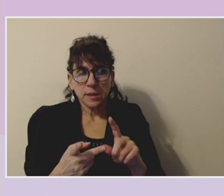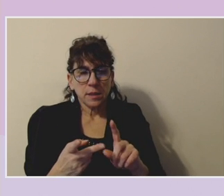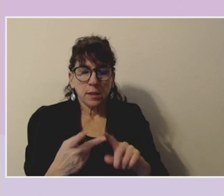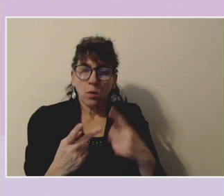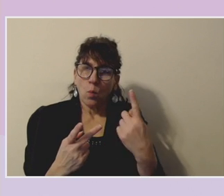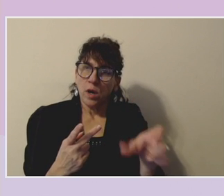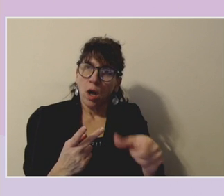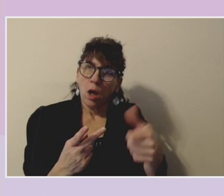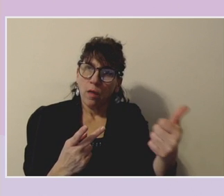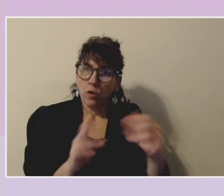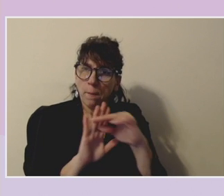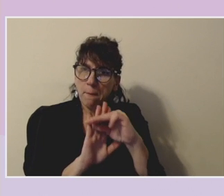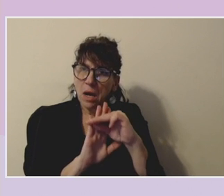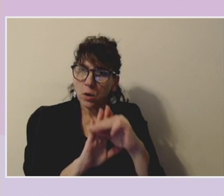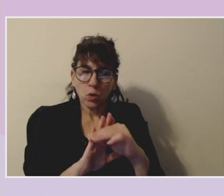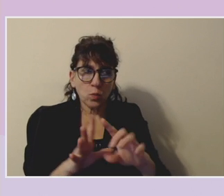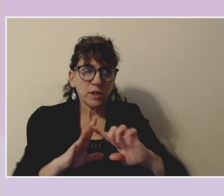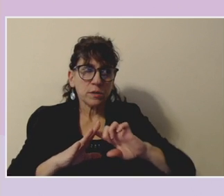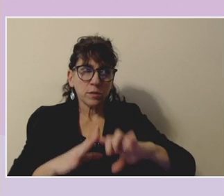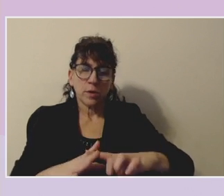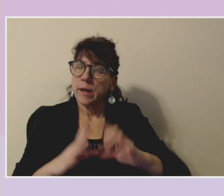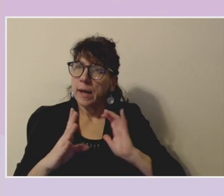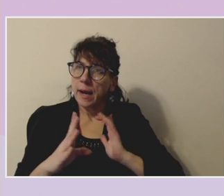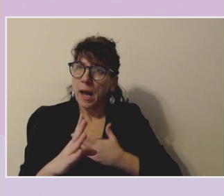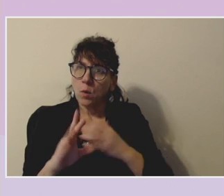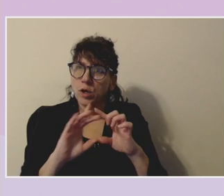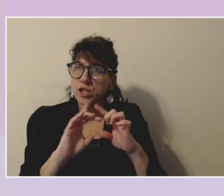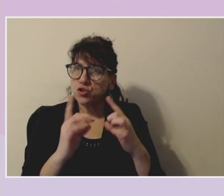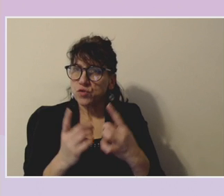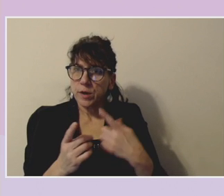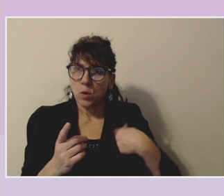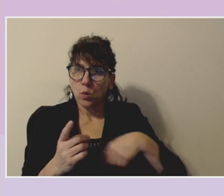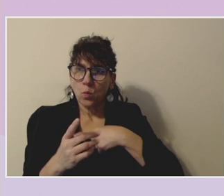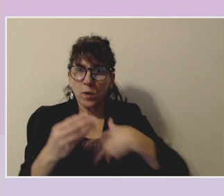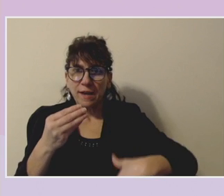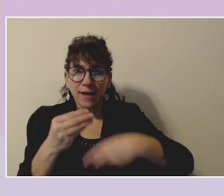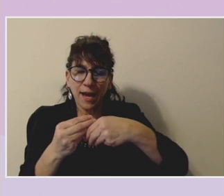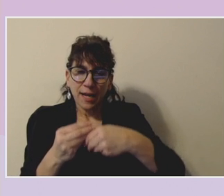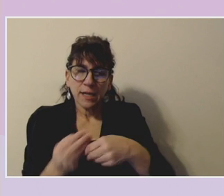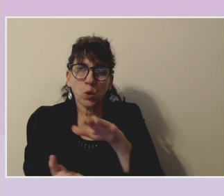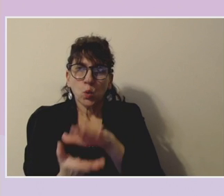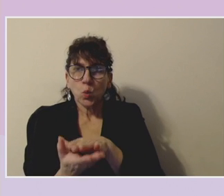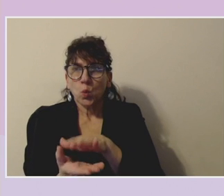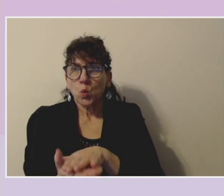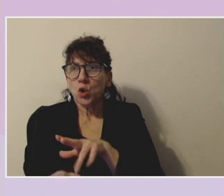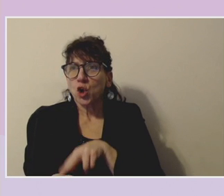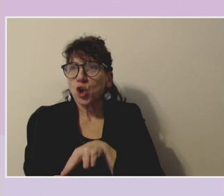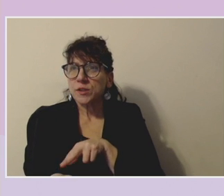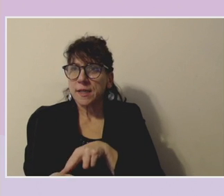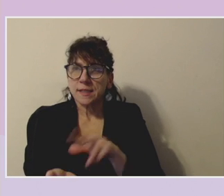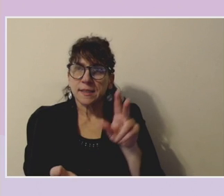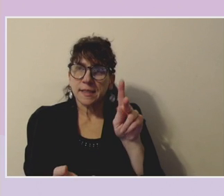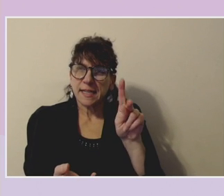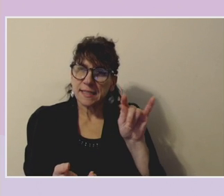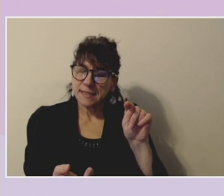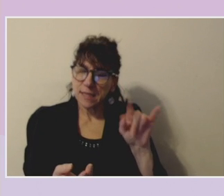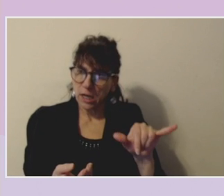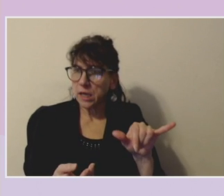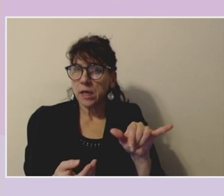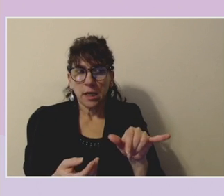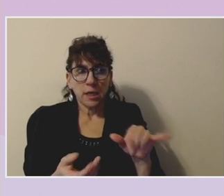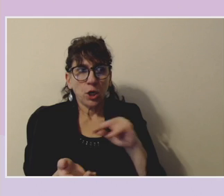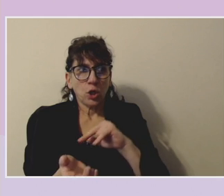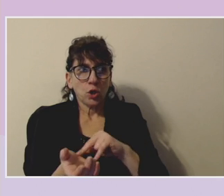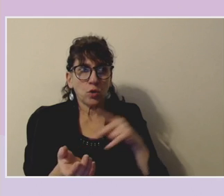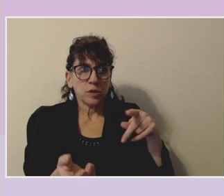we've implemented in our district is, again, we've added school nurses. In Kentucky, nurse practitioners